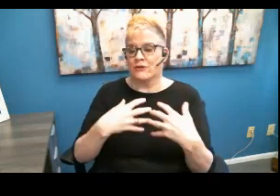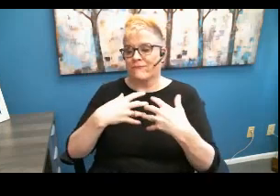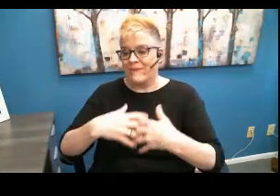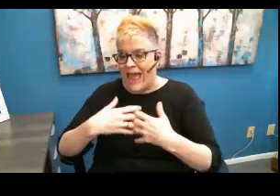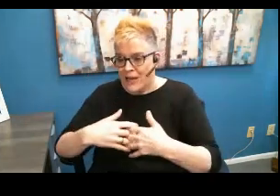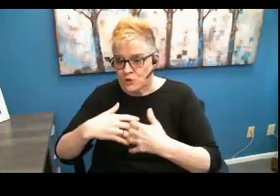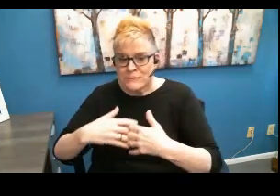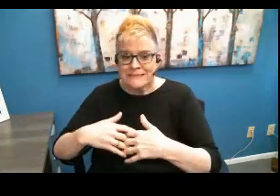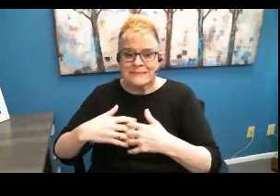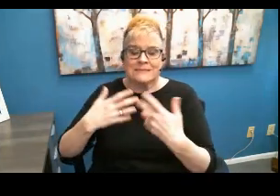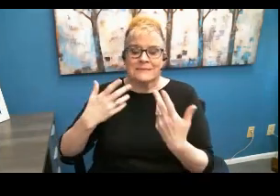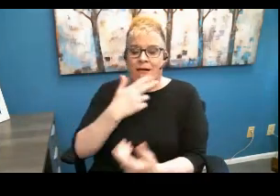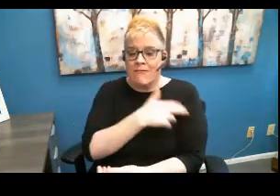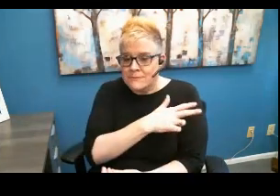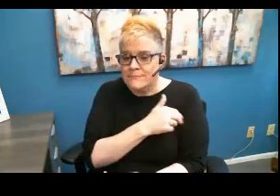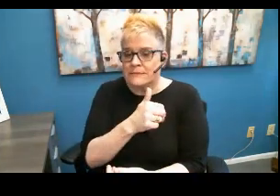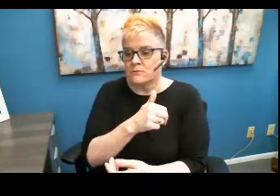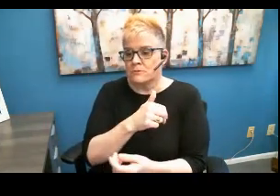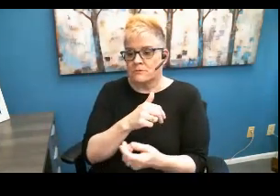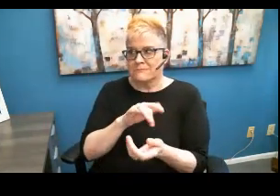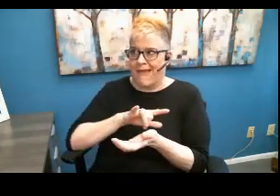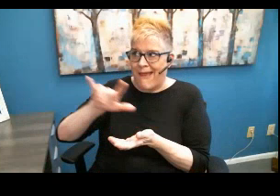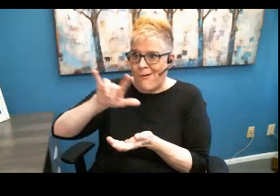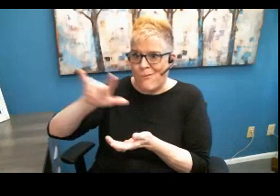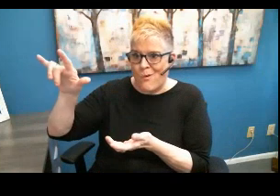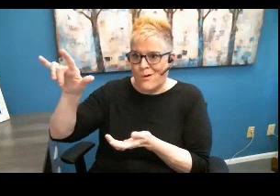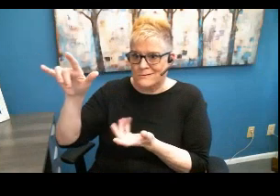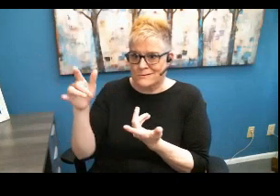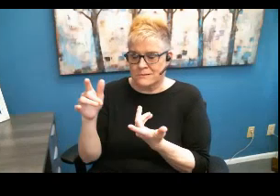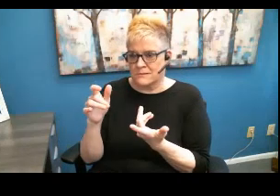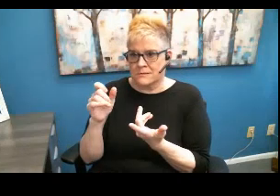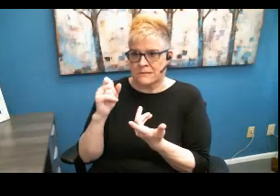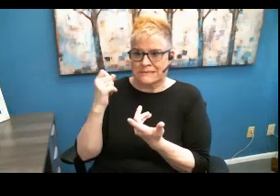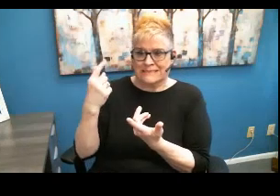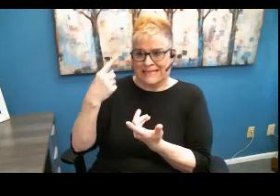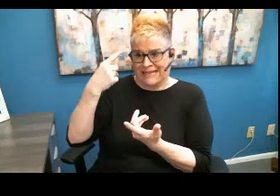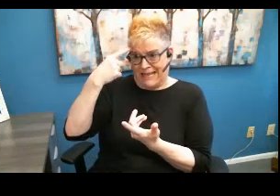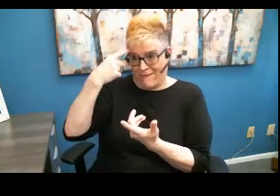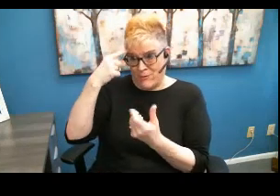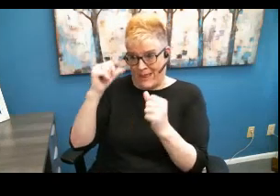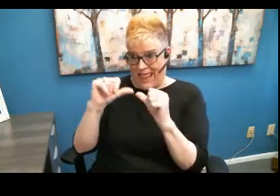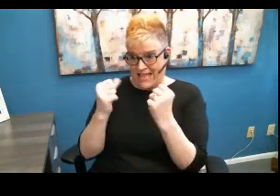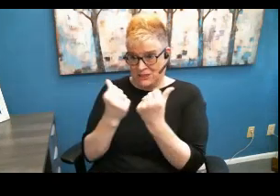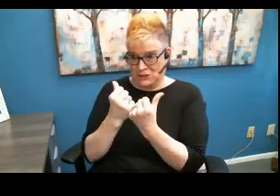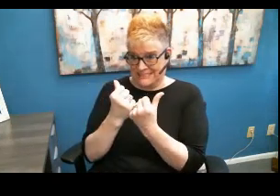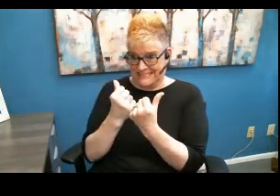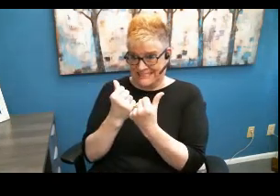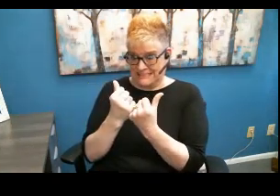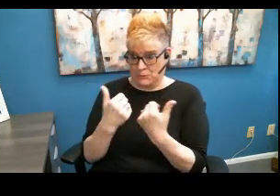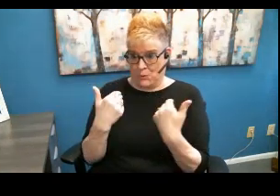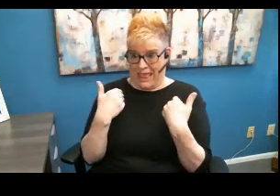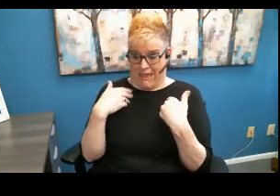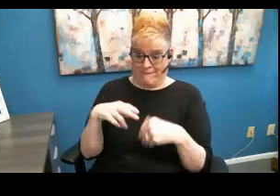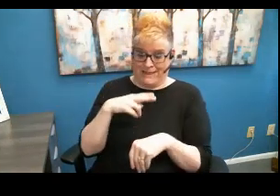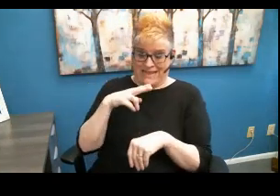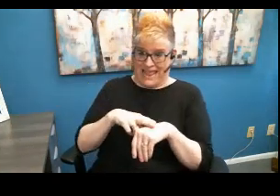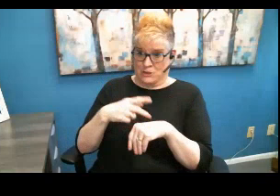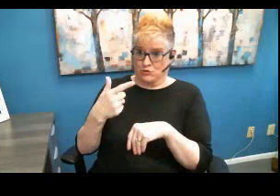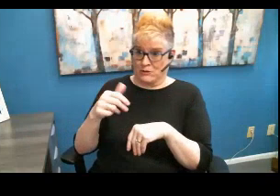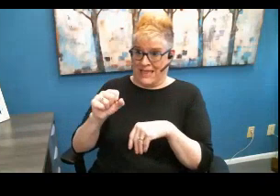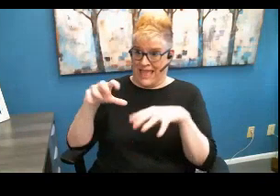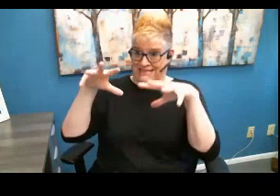that, even airports, government agencies. So, when we have a natural gas outage,